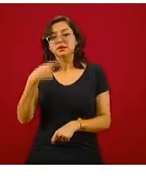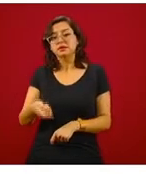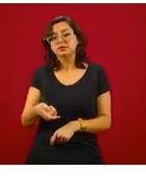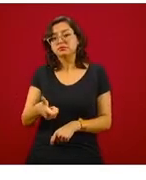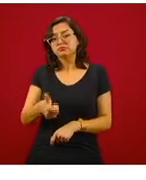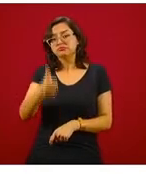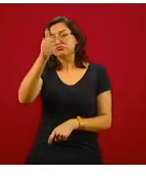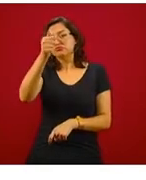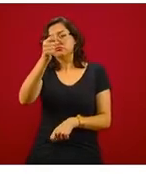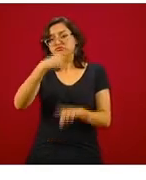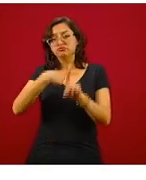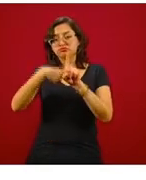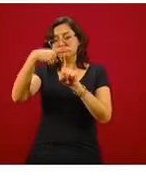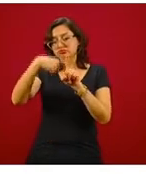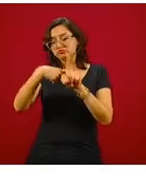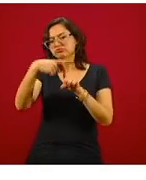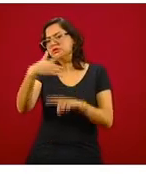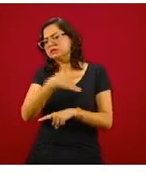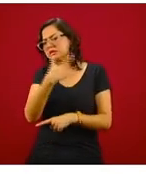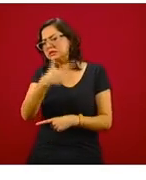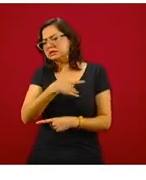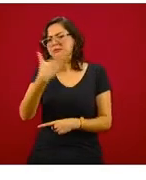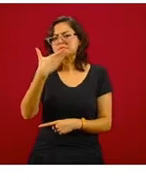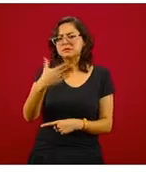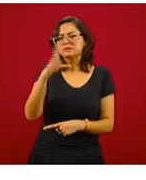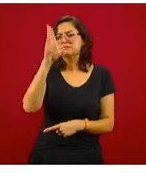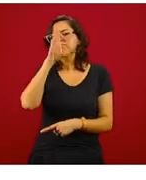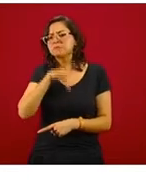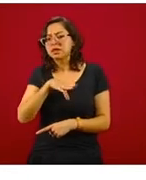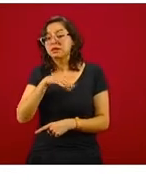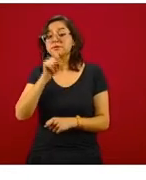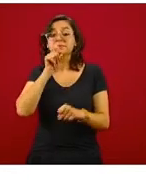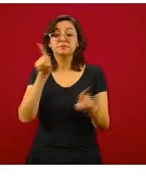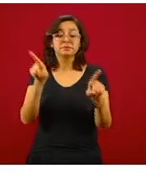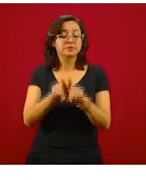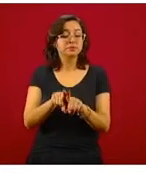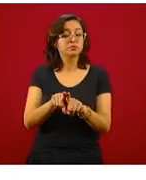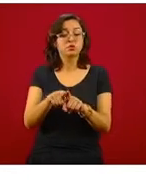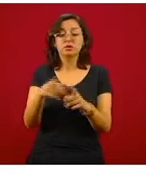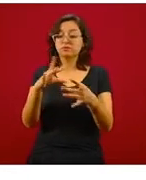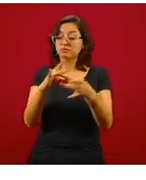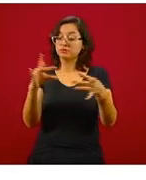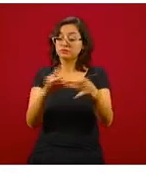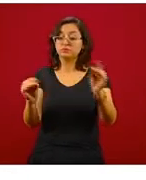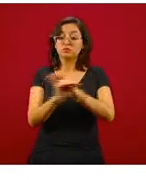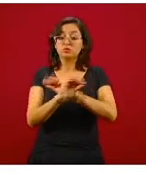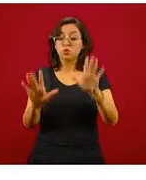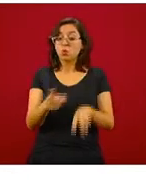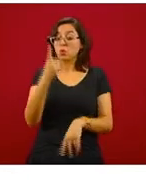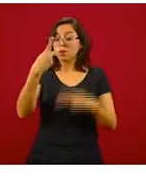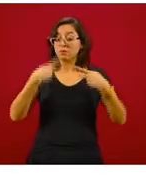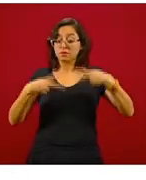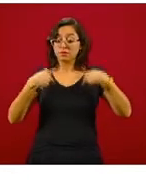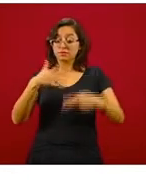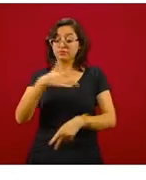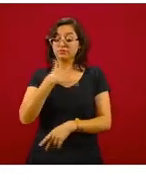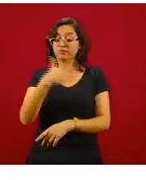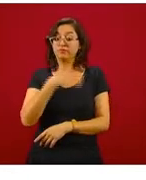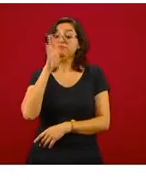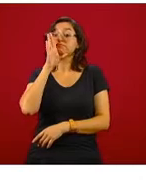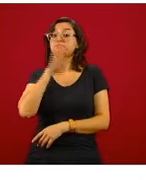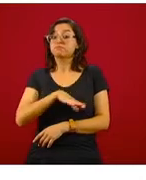filter at the door of the working place to check with temperature checks, with a questionnaire with